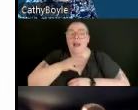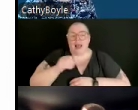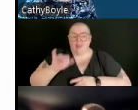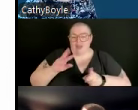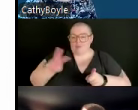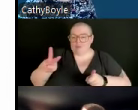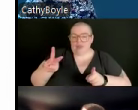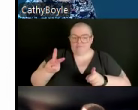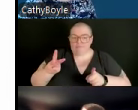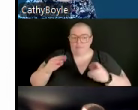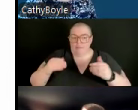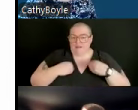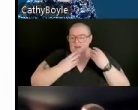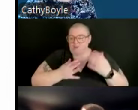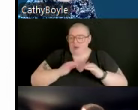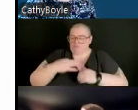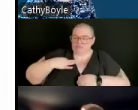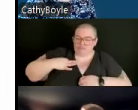okay. Now,